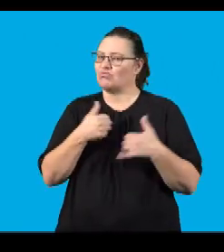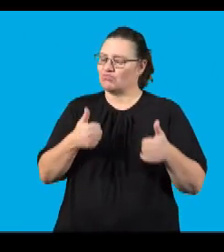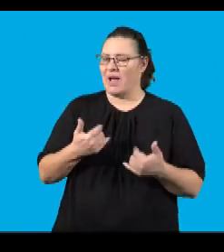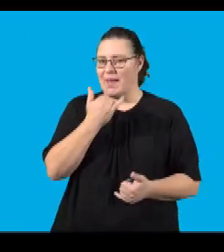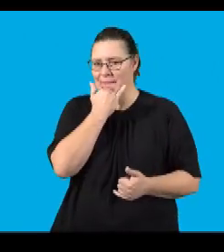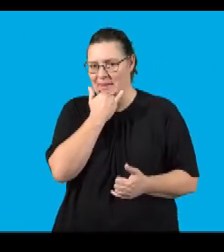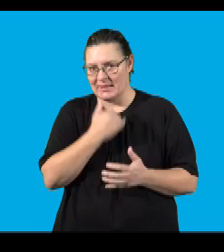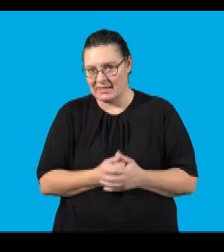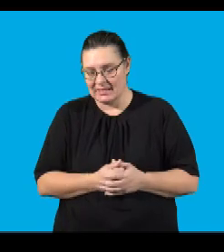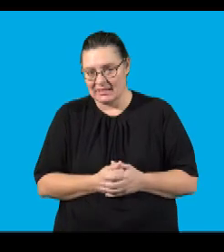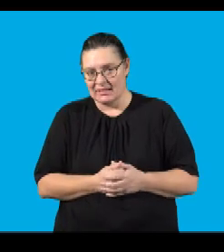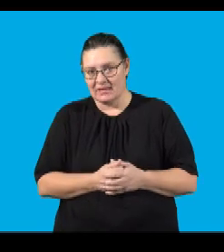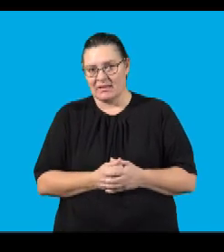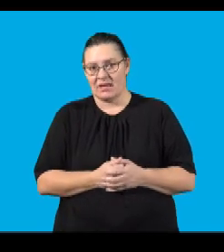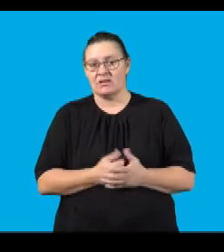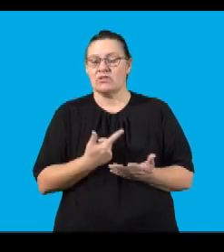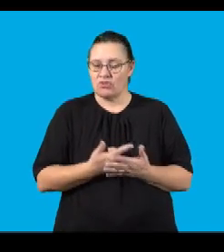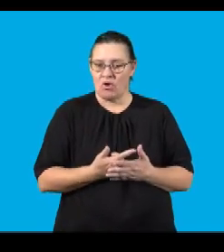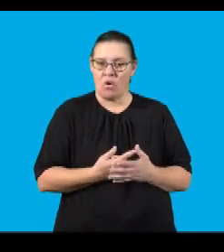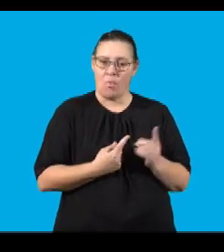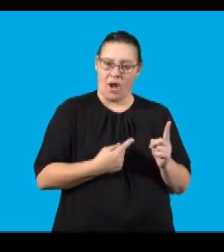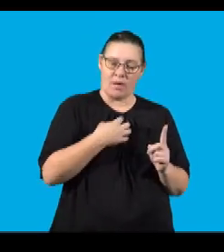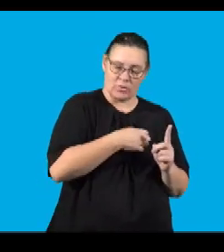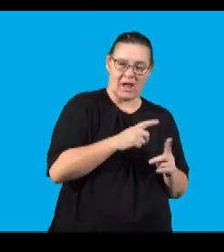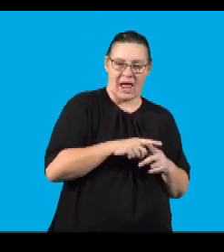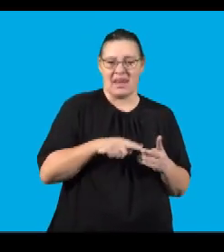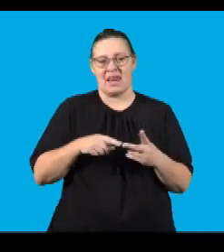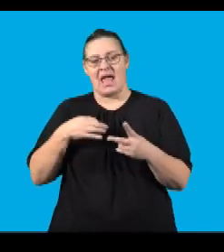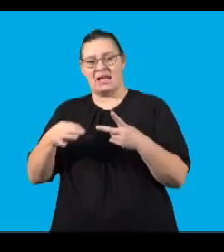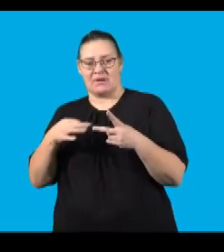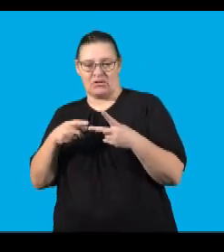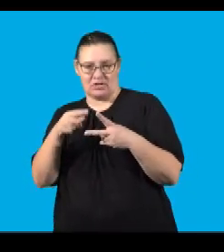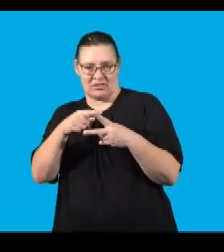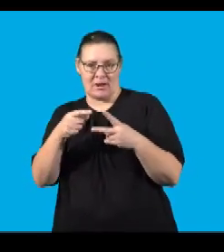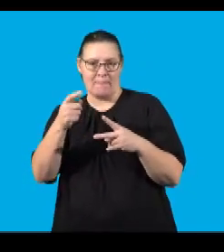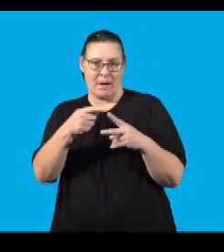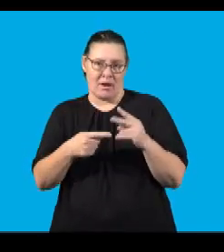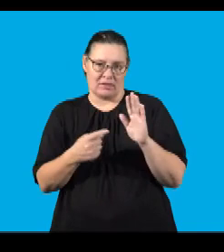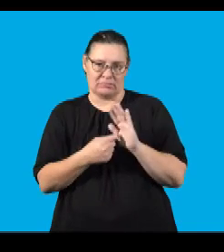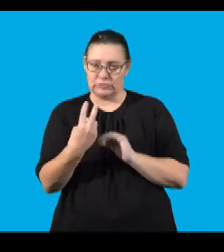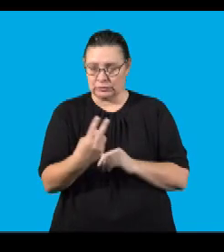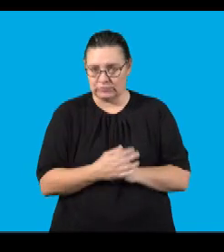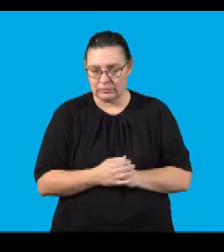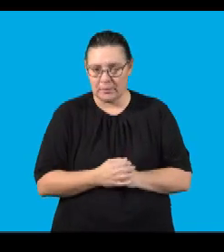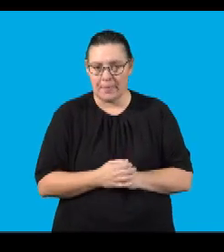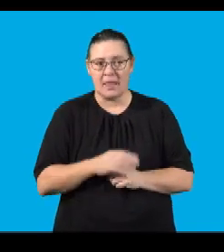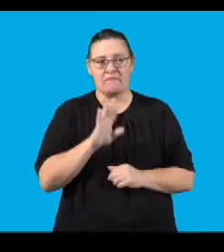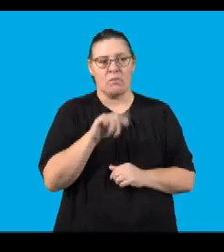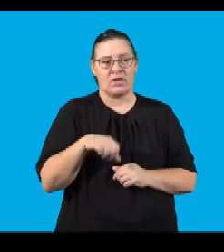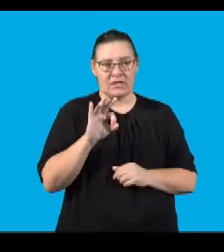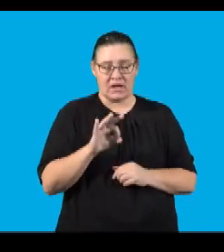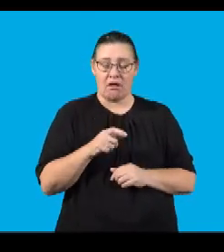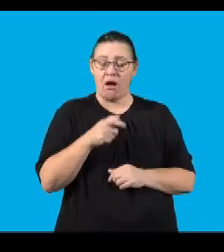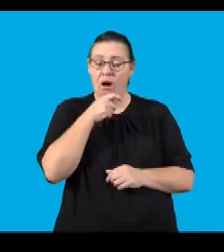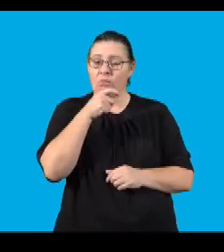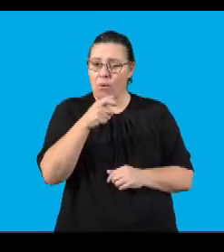of happiness. 1 mark for the mood and 1 mark for the explanation. Now 4.3 is comment